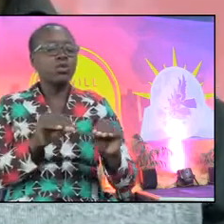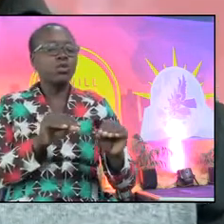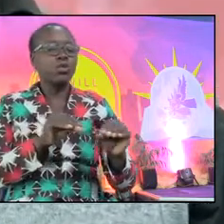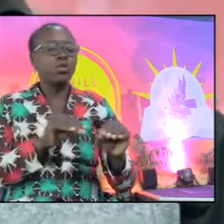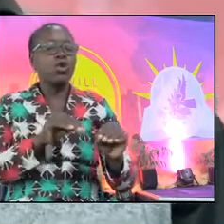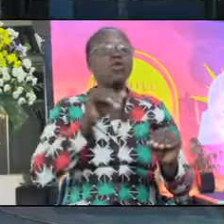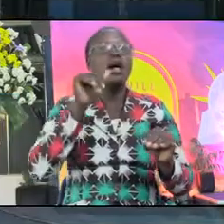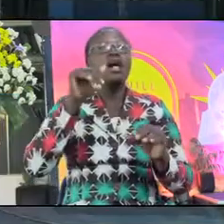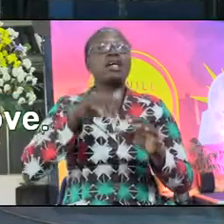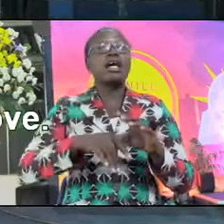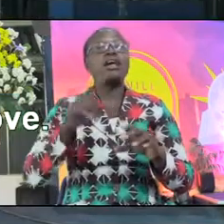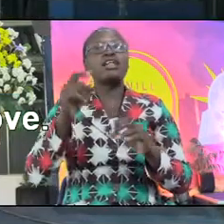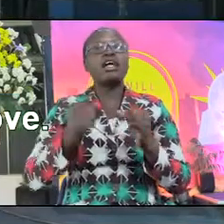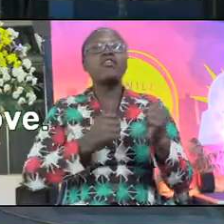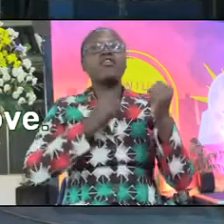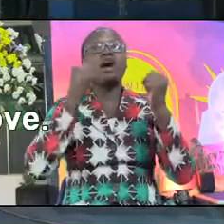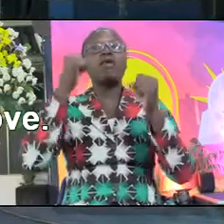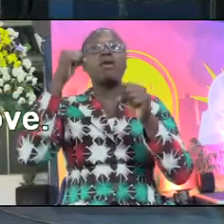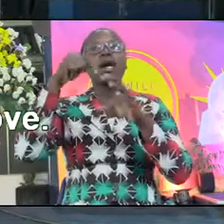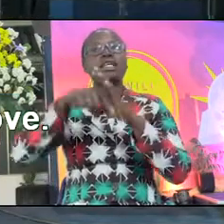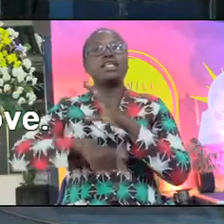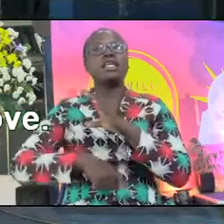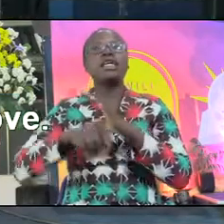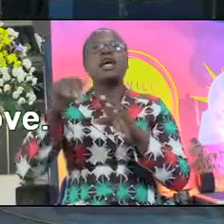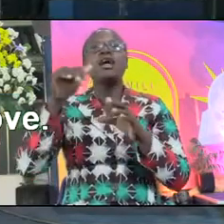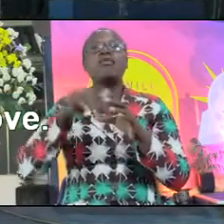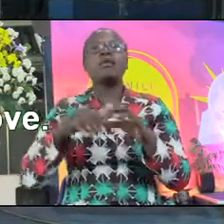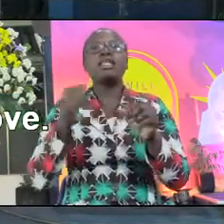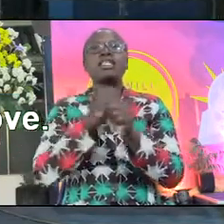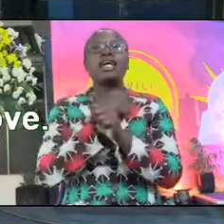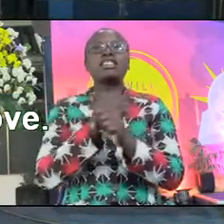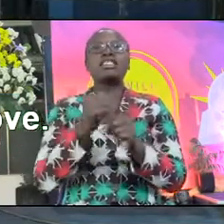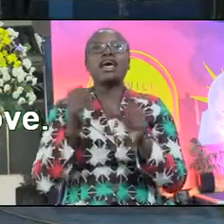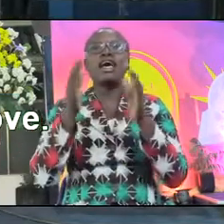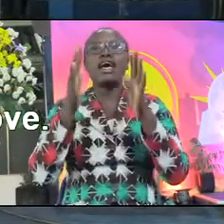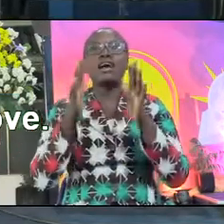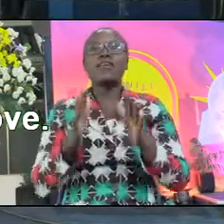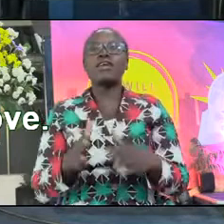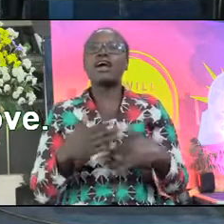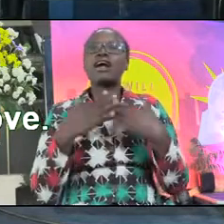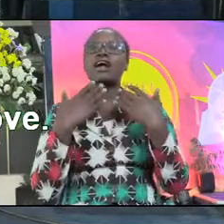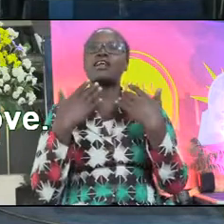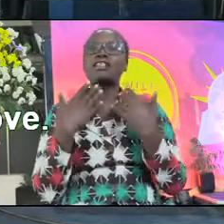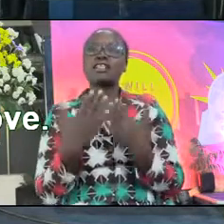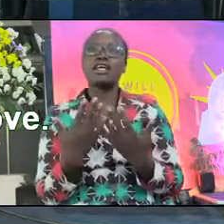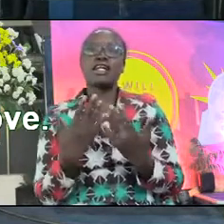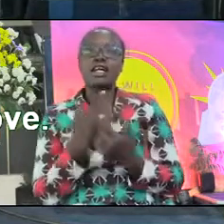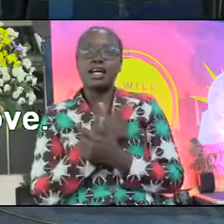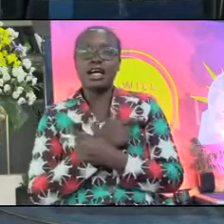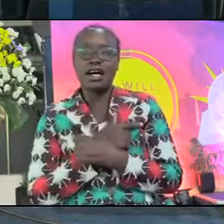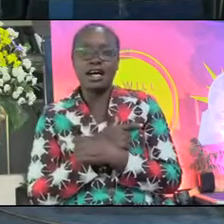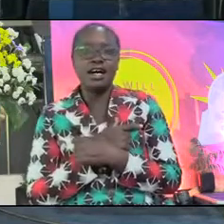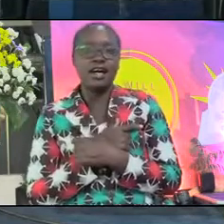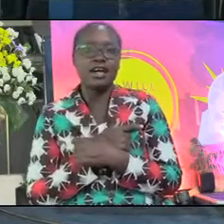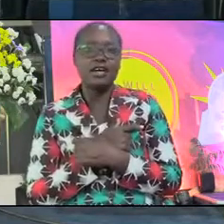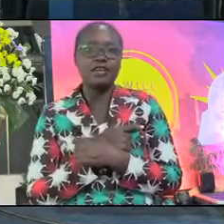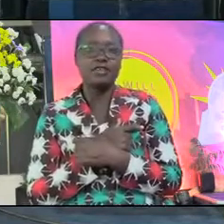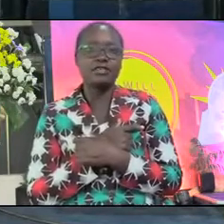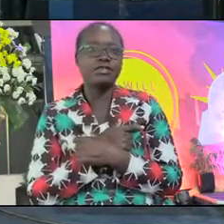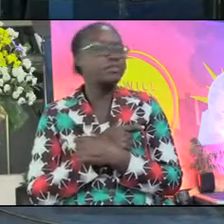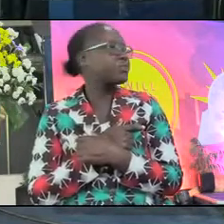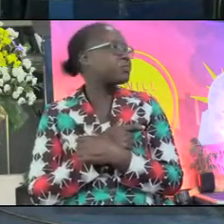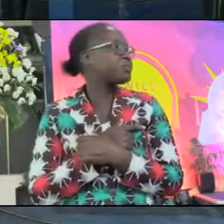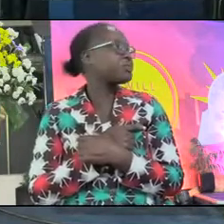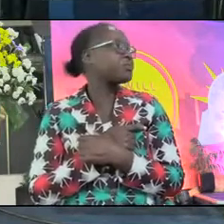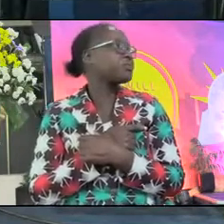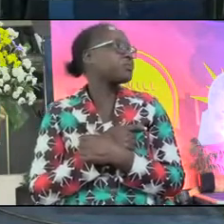cannot move, grounded firm and deep in the Savior's love.